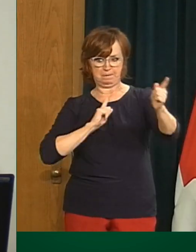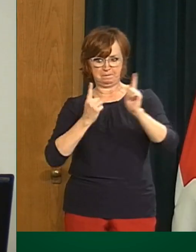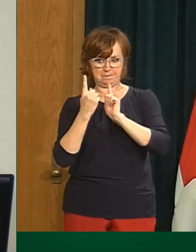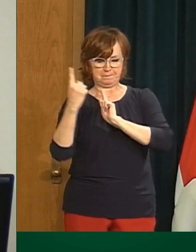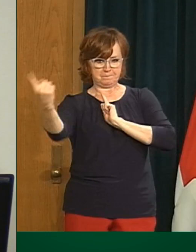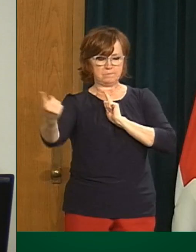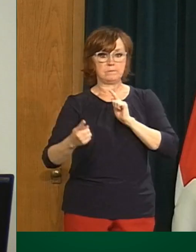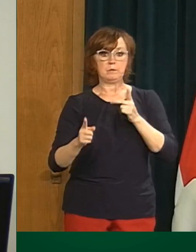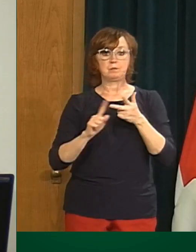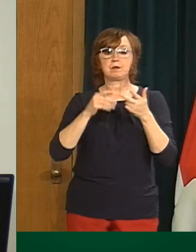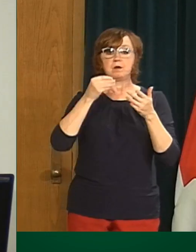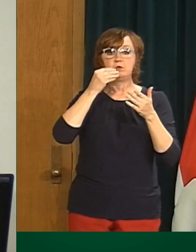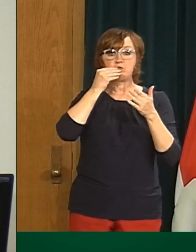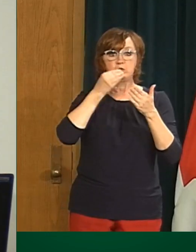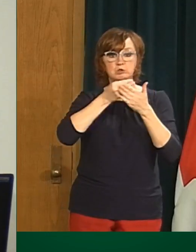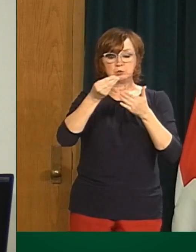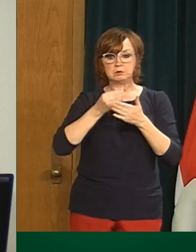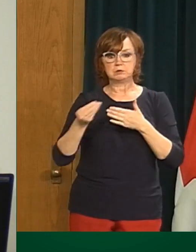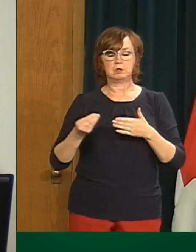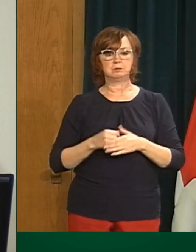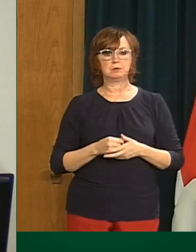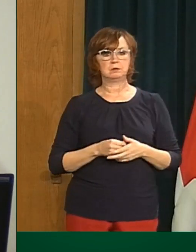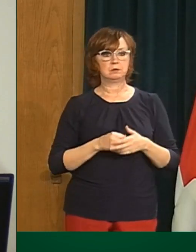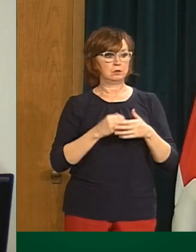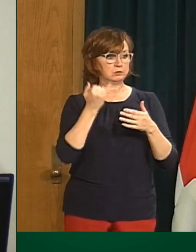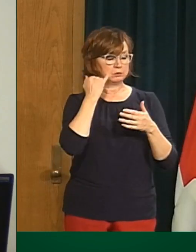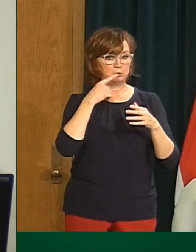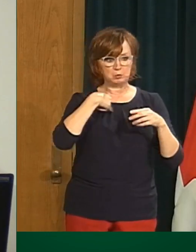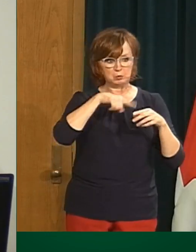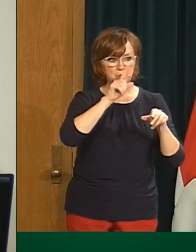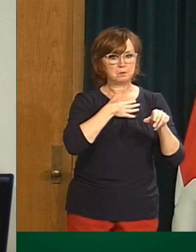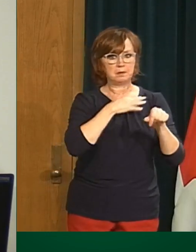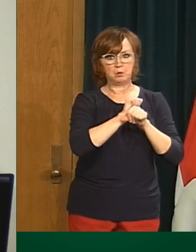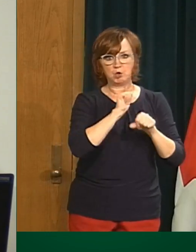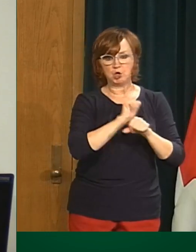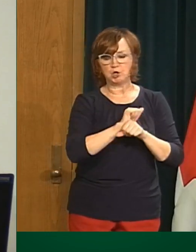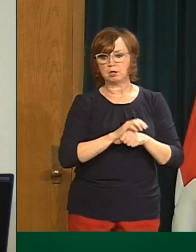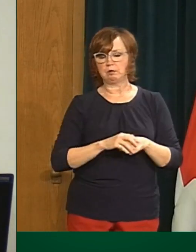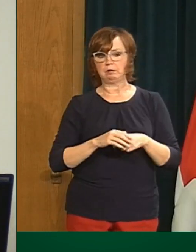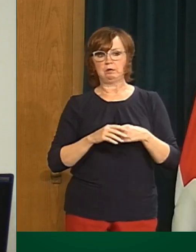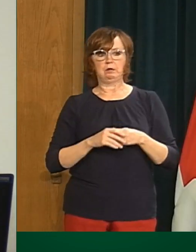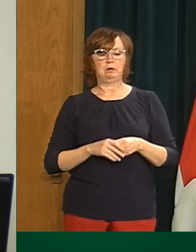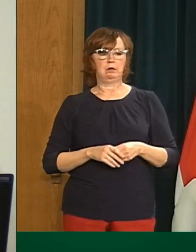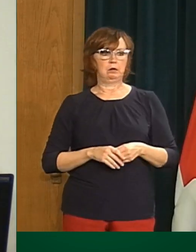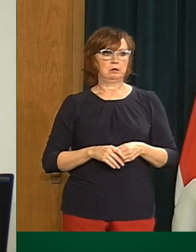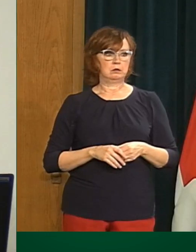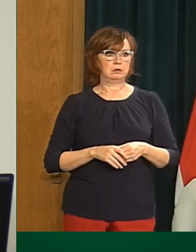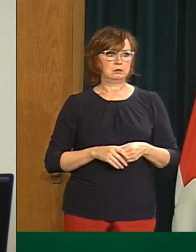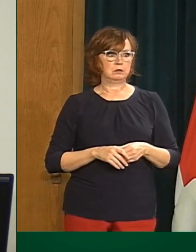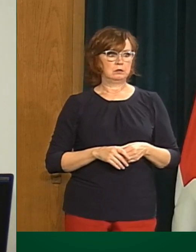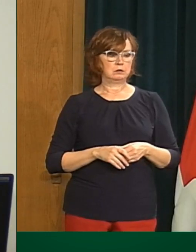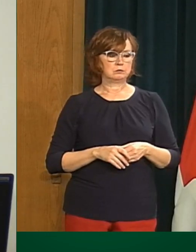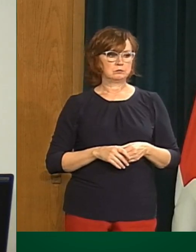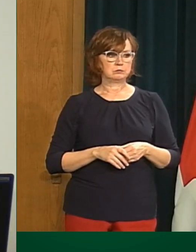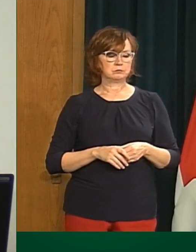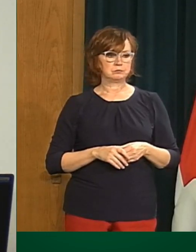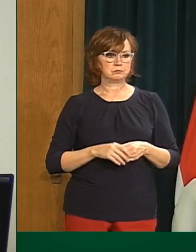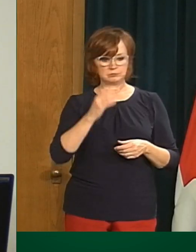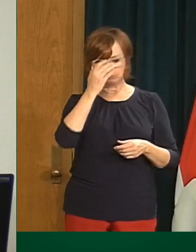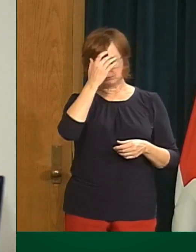out shopping, or for other essential work, or going as an essential worker to a